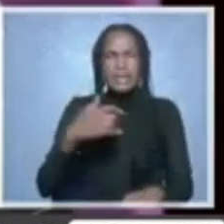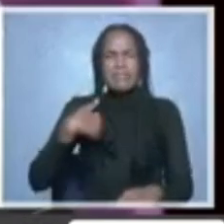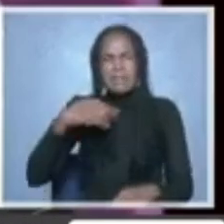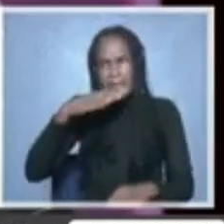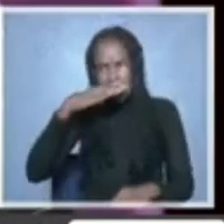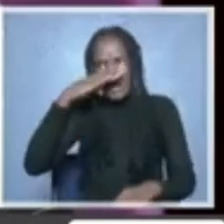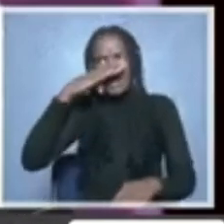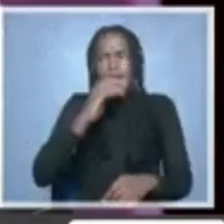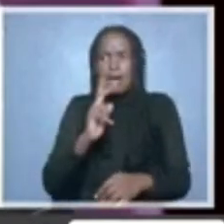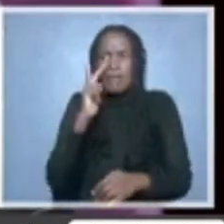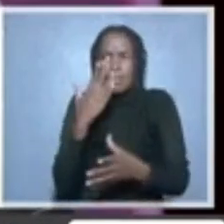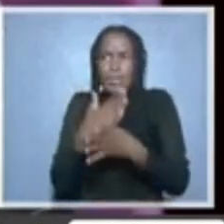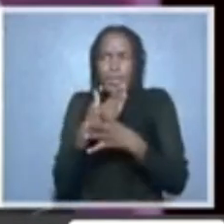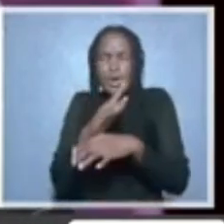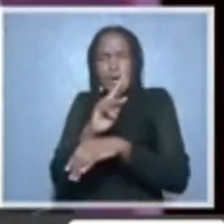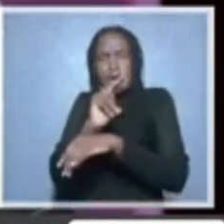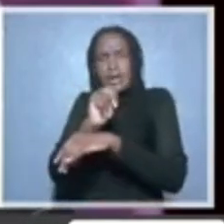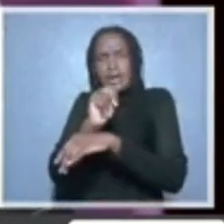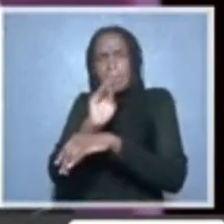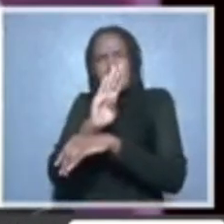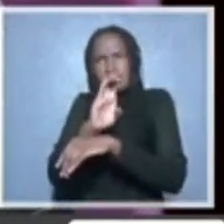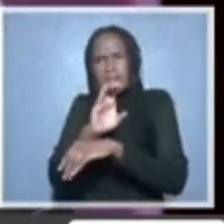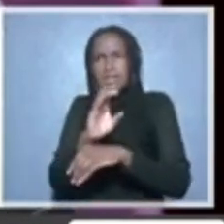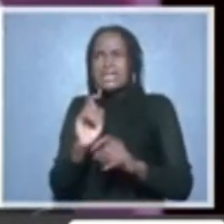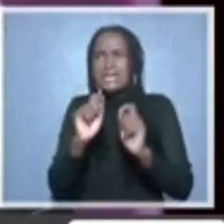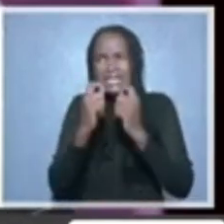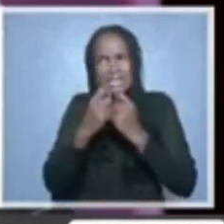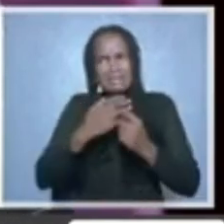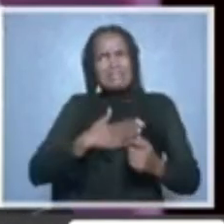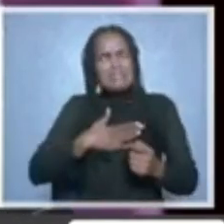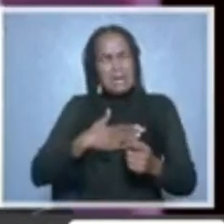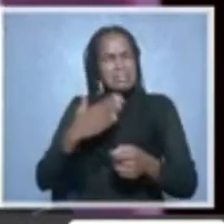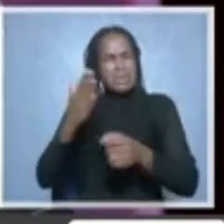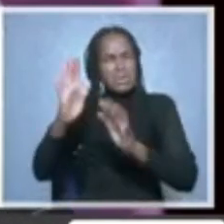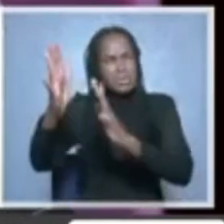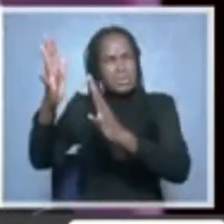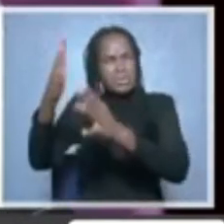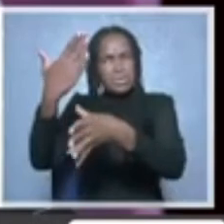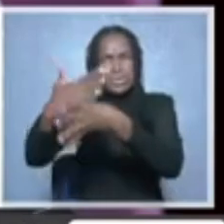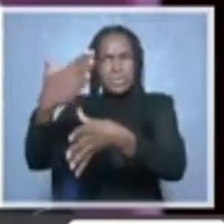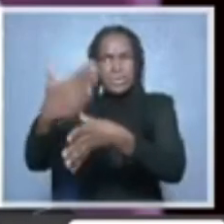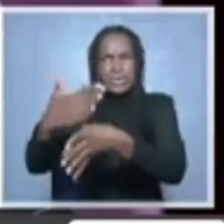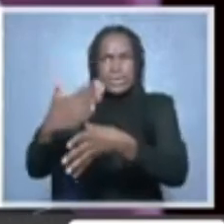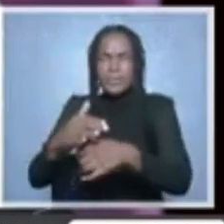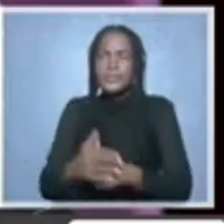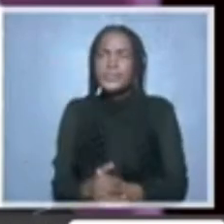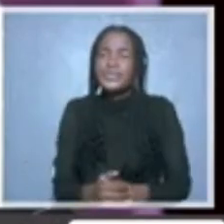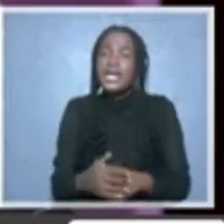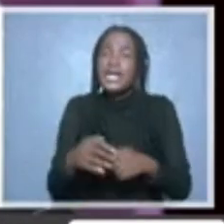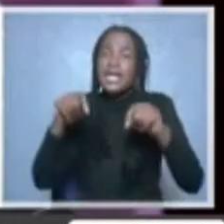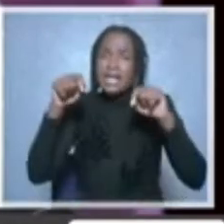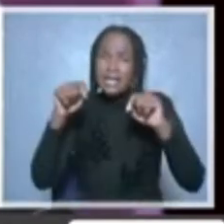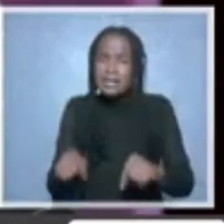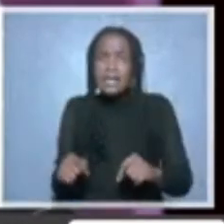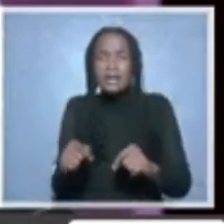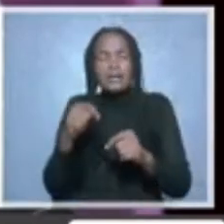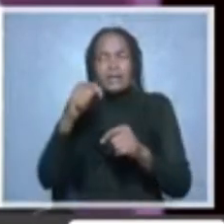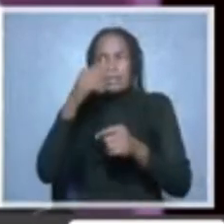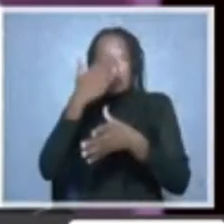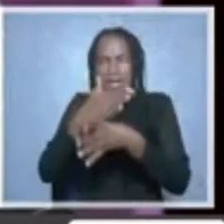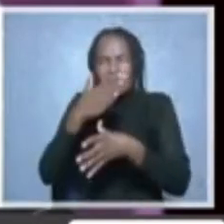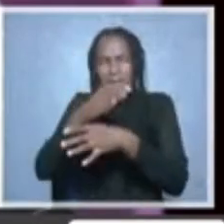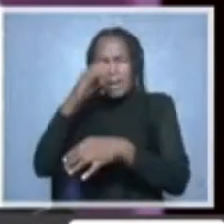that we've done, because we really have been able to go with them, take them into the house of